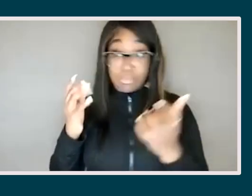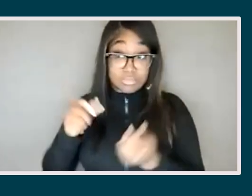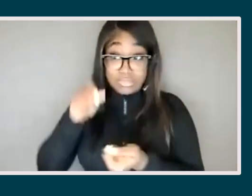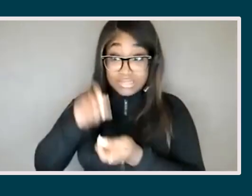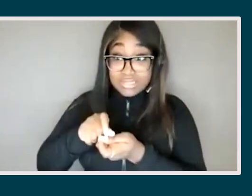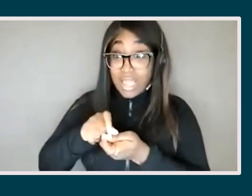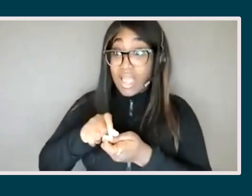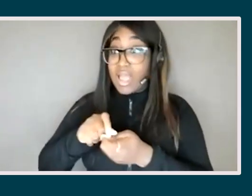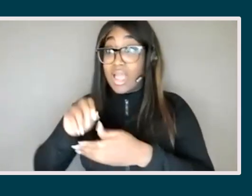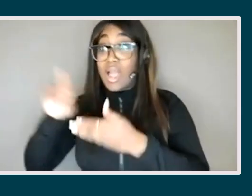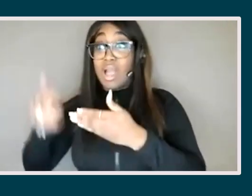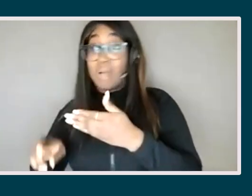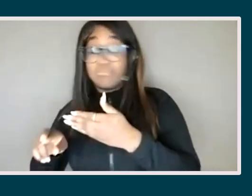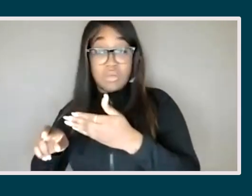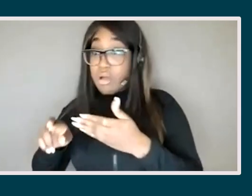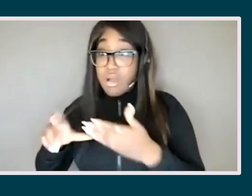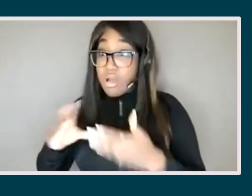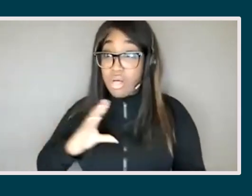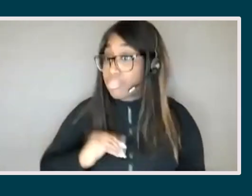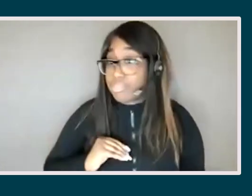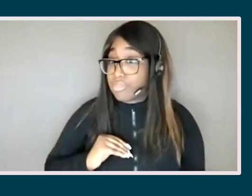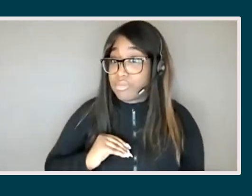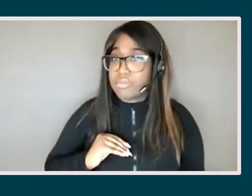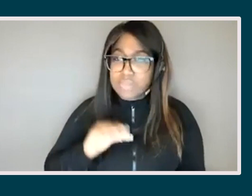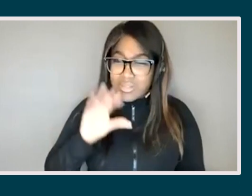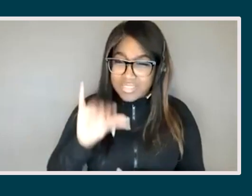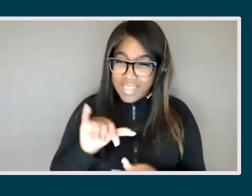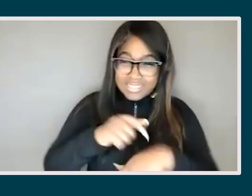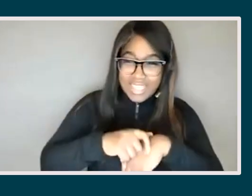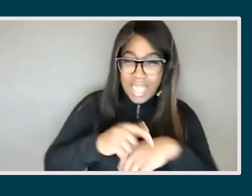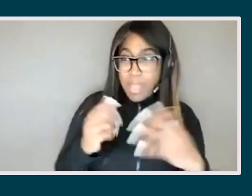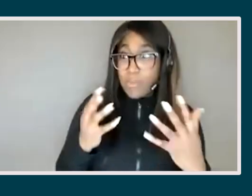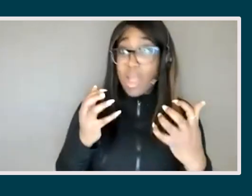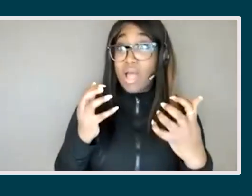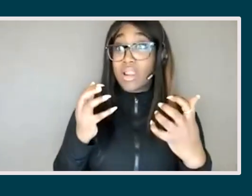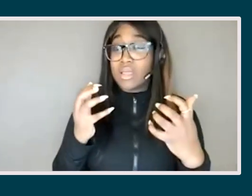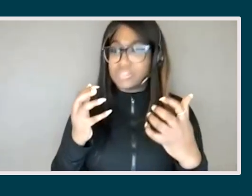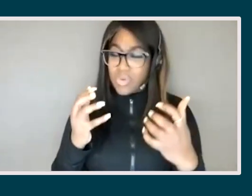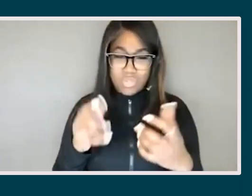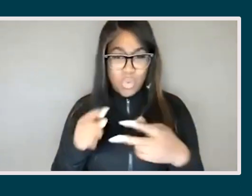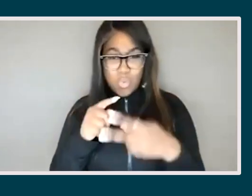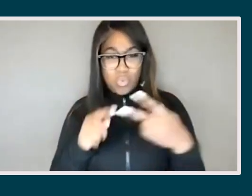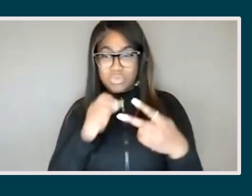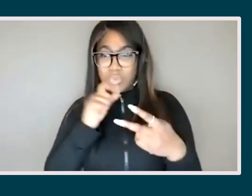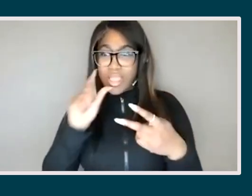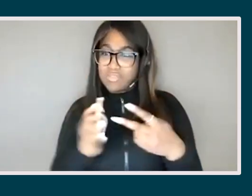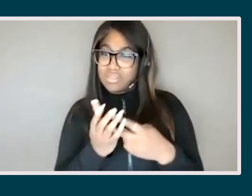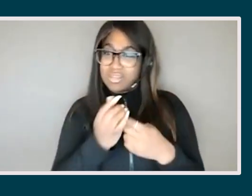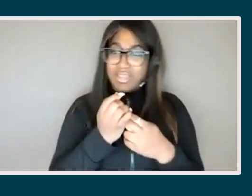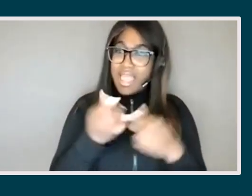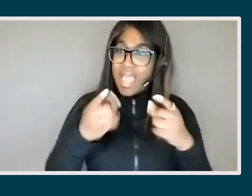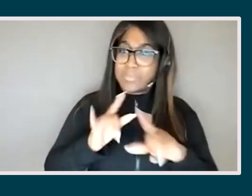wanted it. And that those two do not necessarily need to coexist. I can